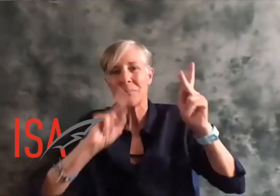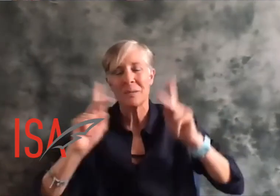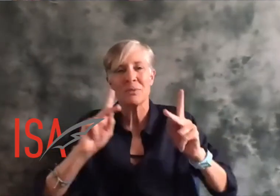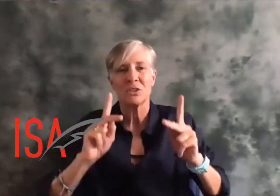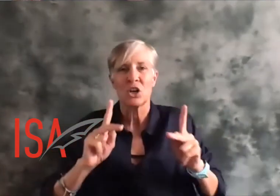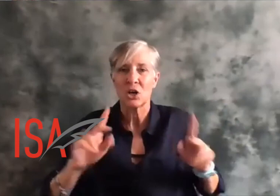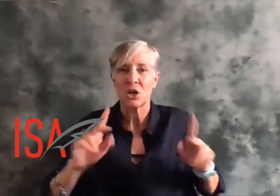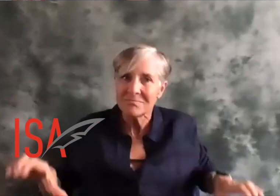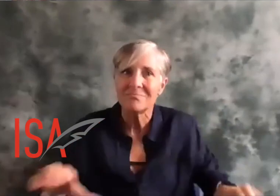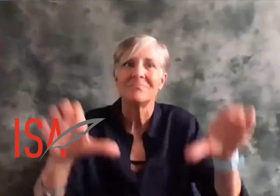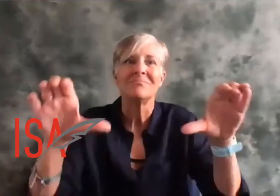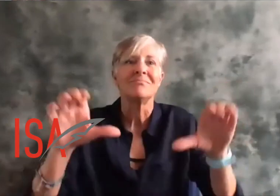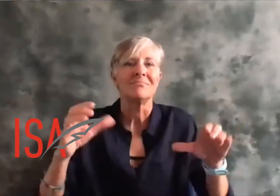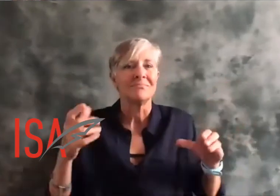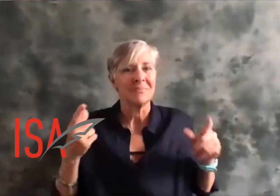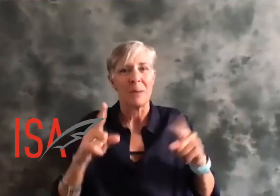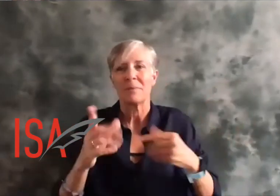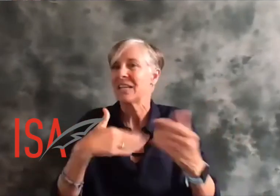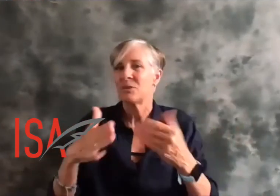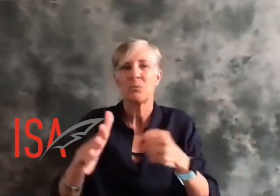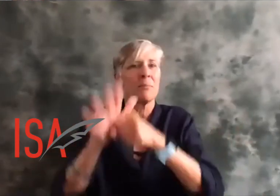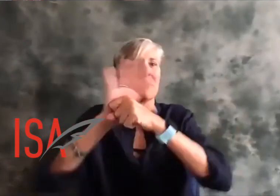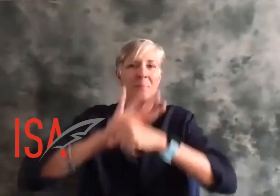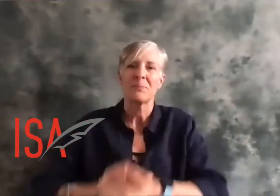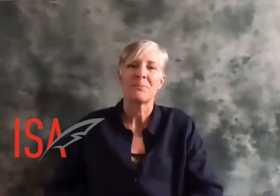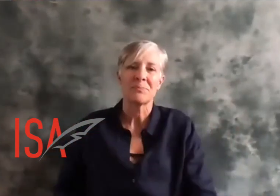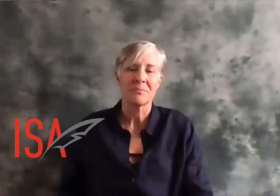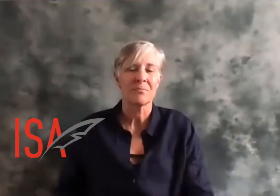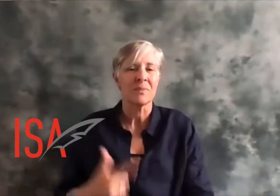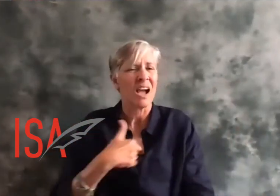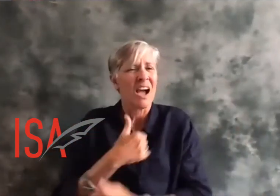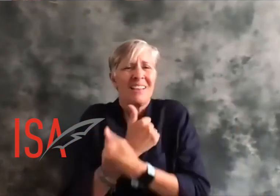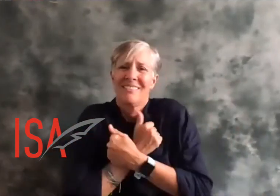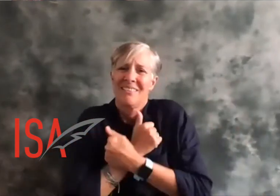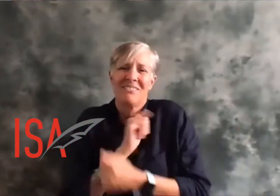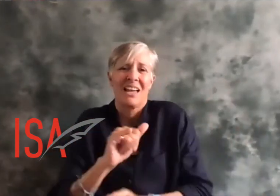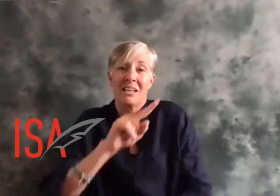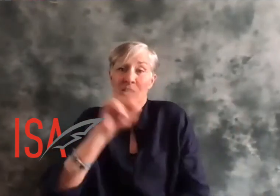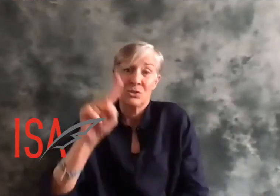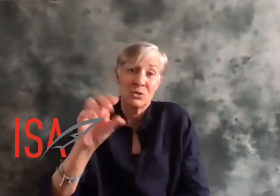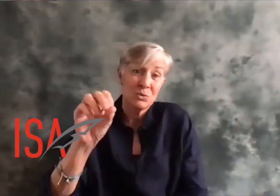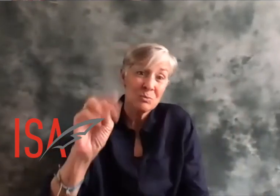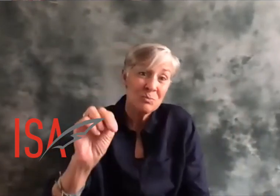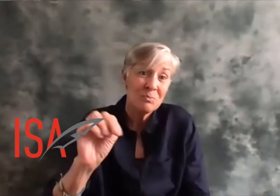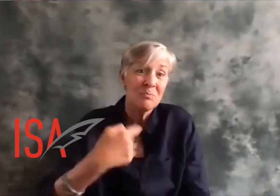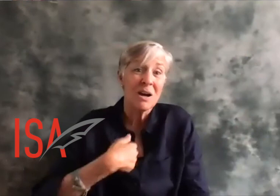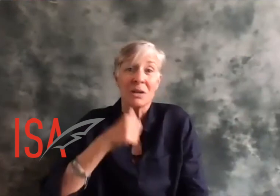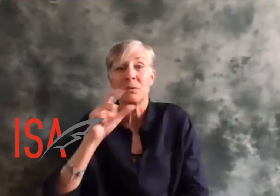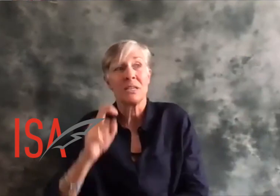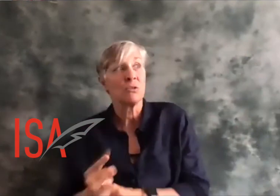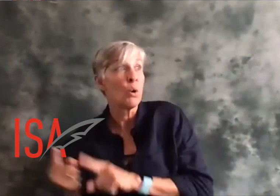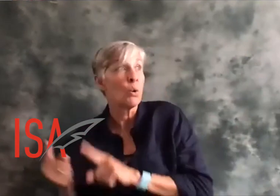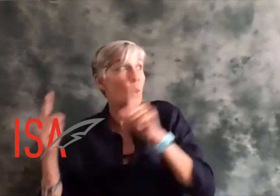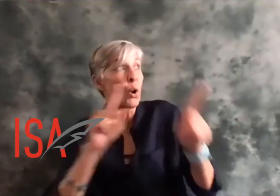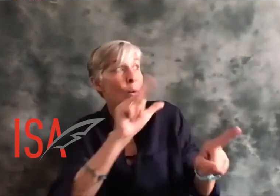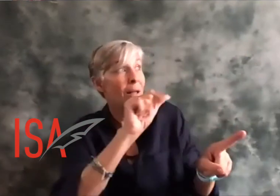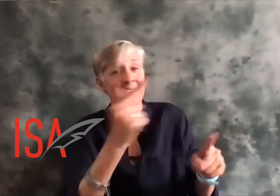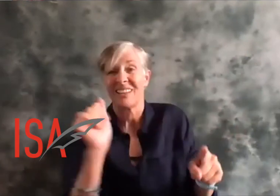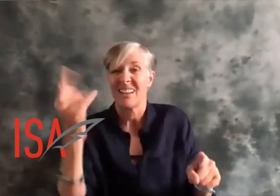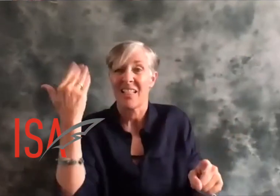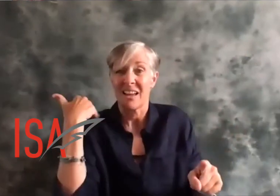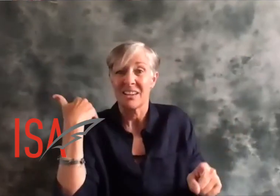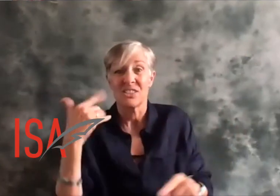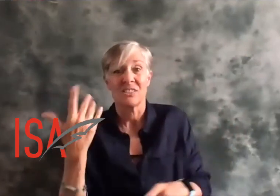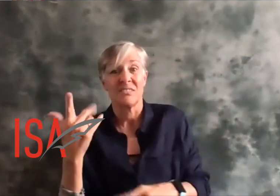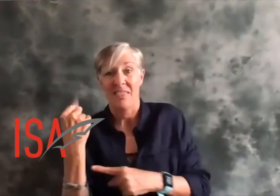happen despite what's going on in the world. Well, I love that, because of Zoom, it's like I don't need to be in LA like I was last year. where